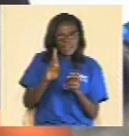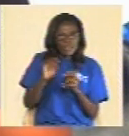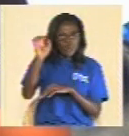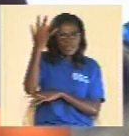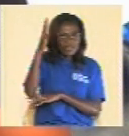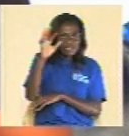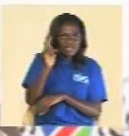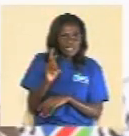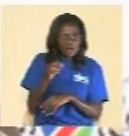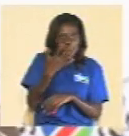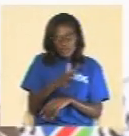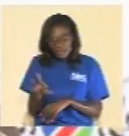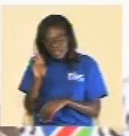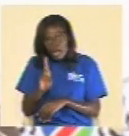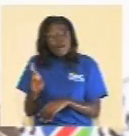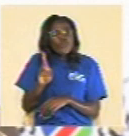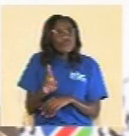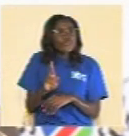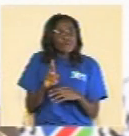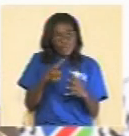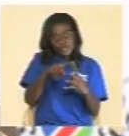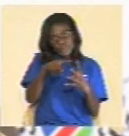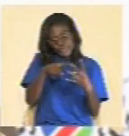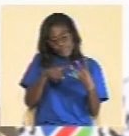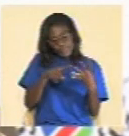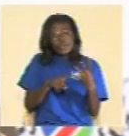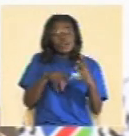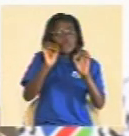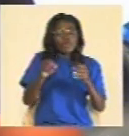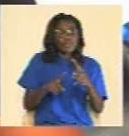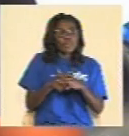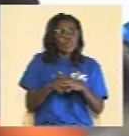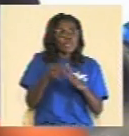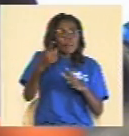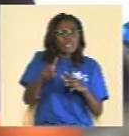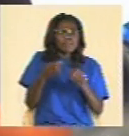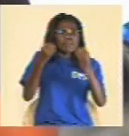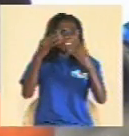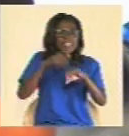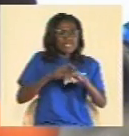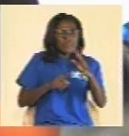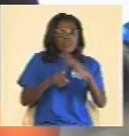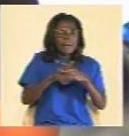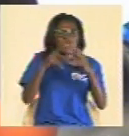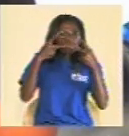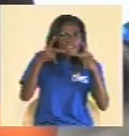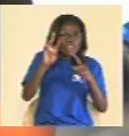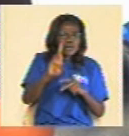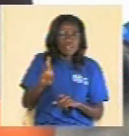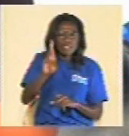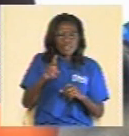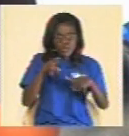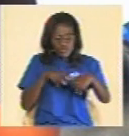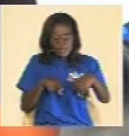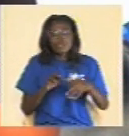Omusati and Oshana region. That's where we found leprosy, but mostly in Kavango and Zambezi.